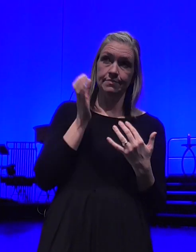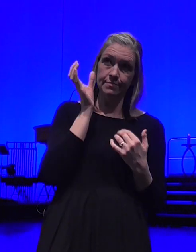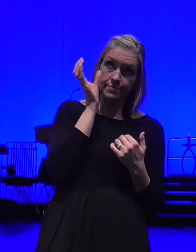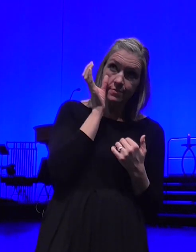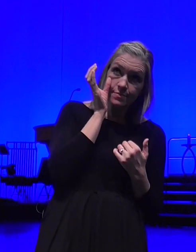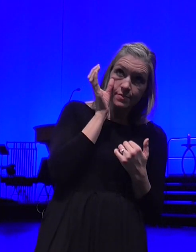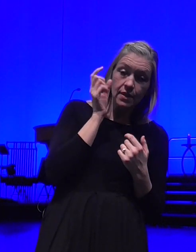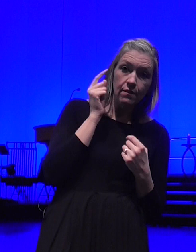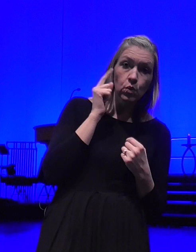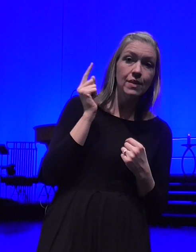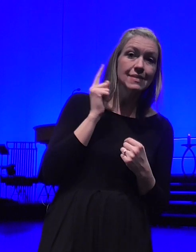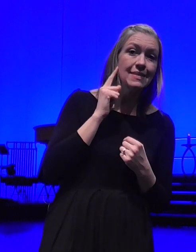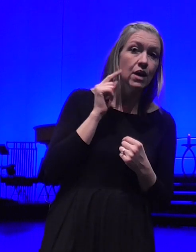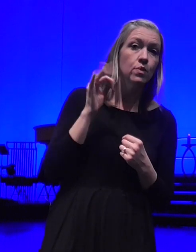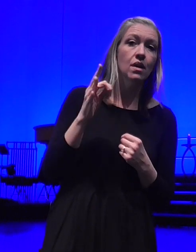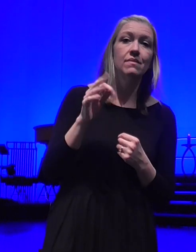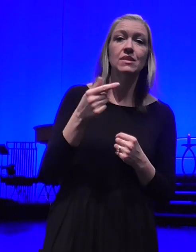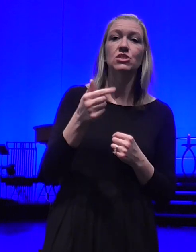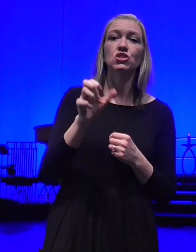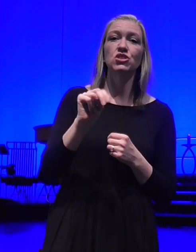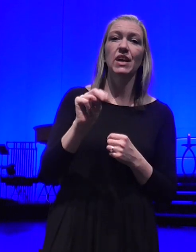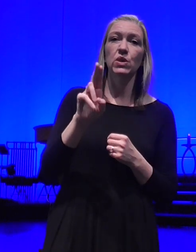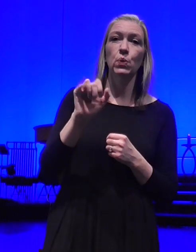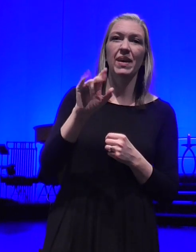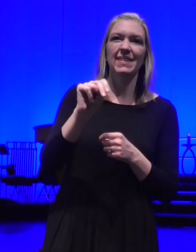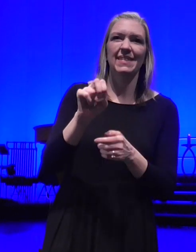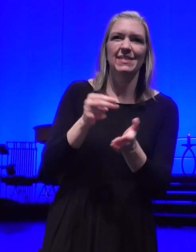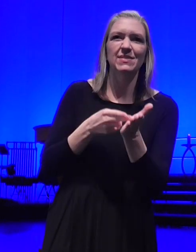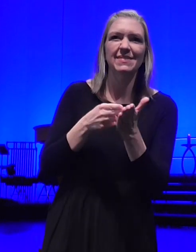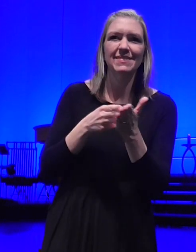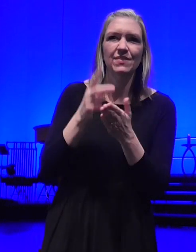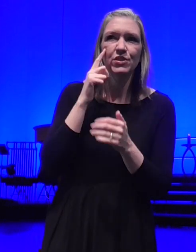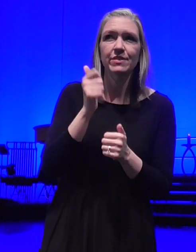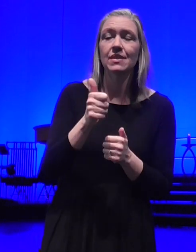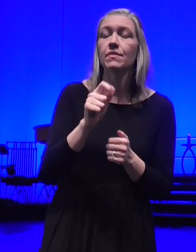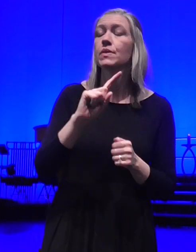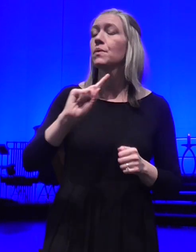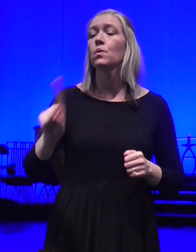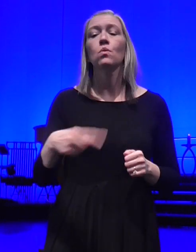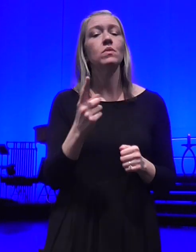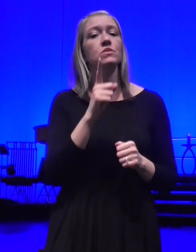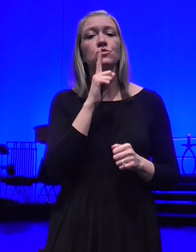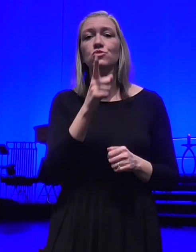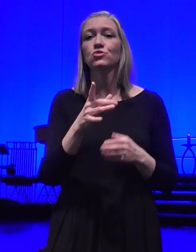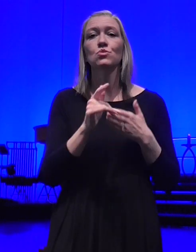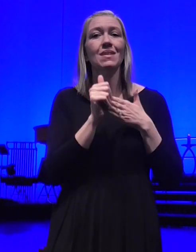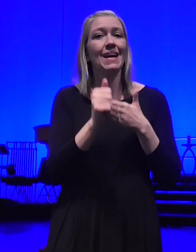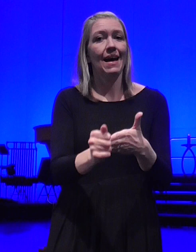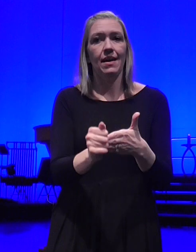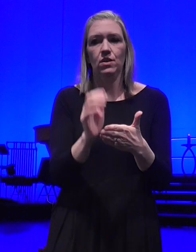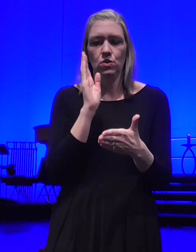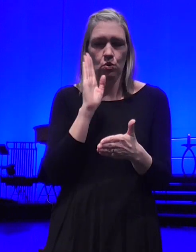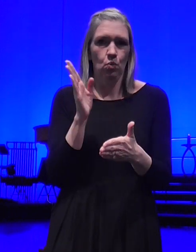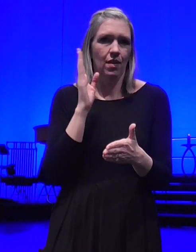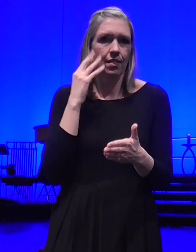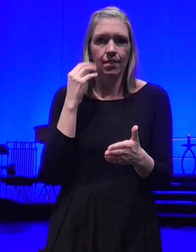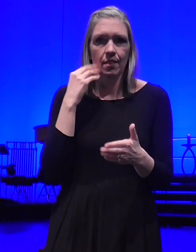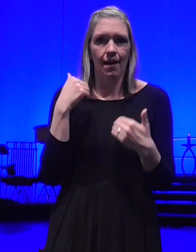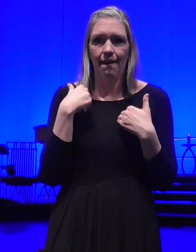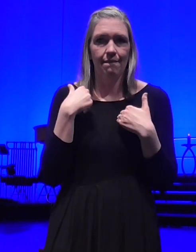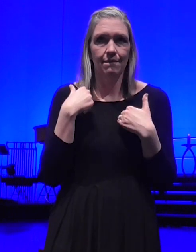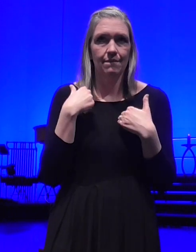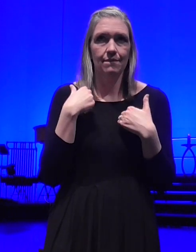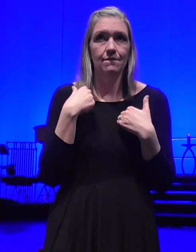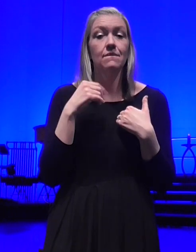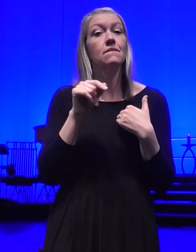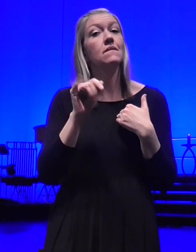the genuine in yourself. It is the only true guide you will ever have. And